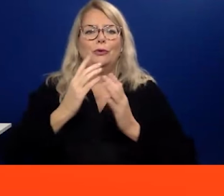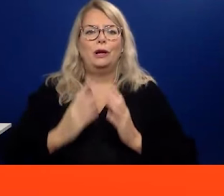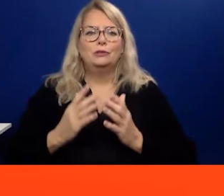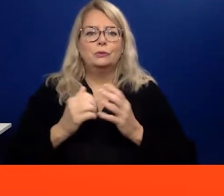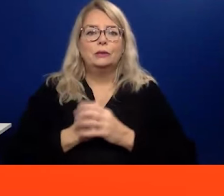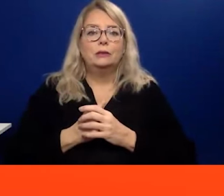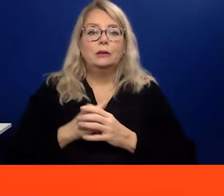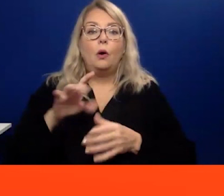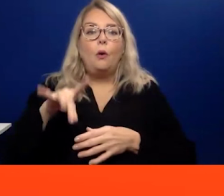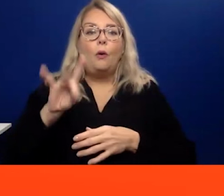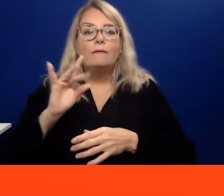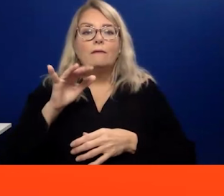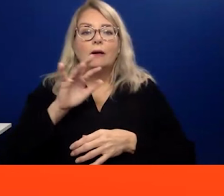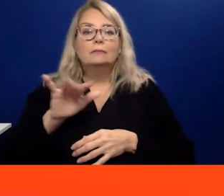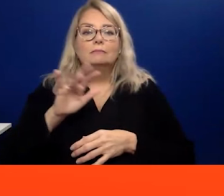typo.